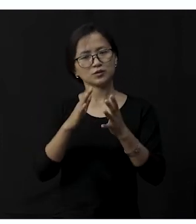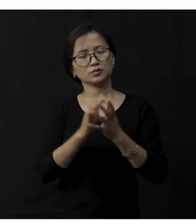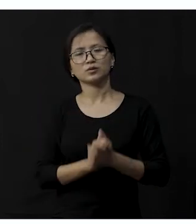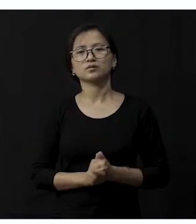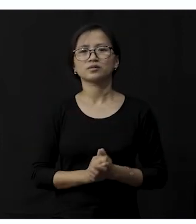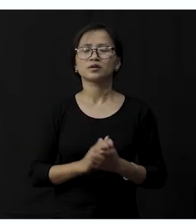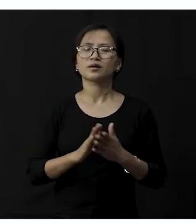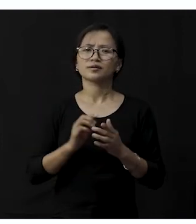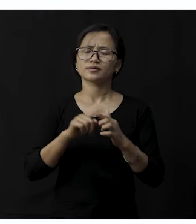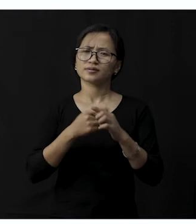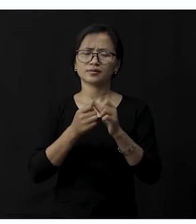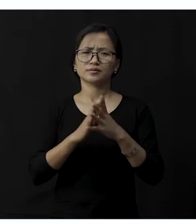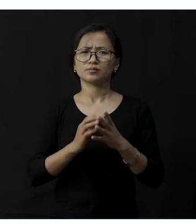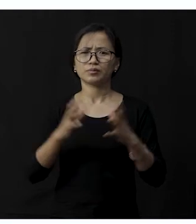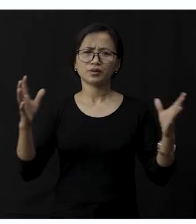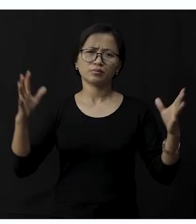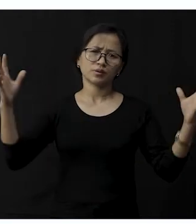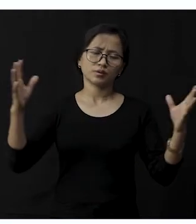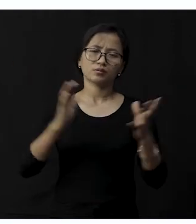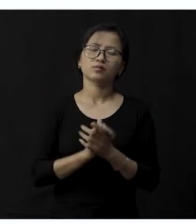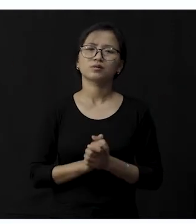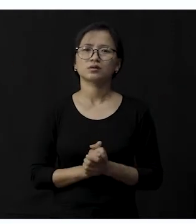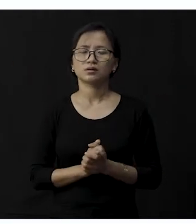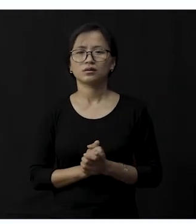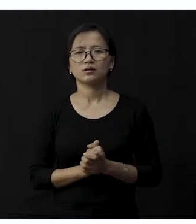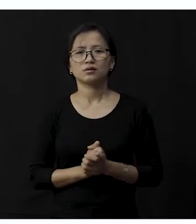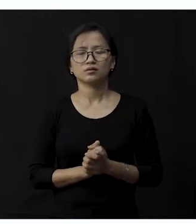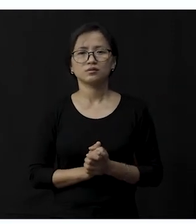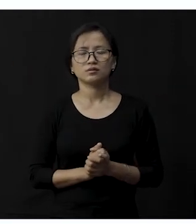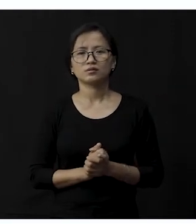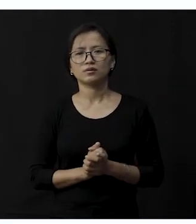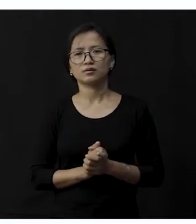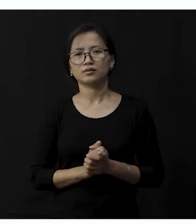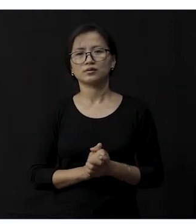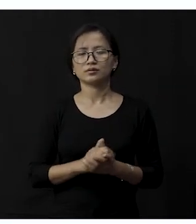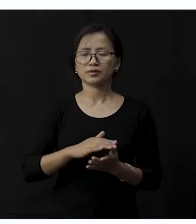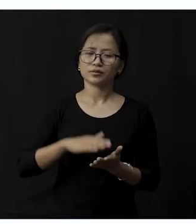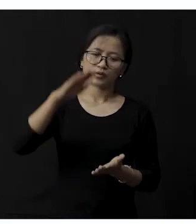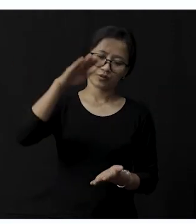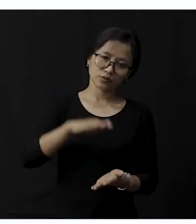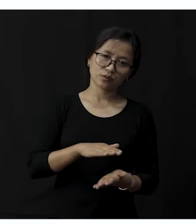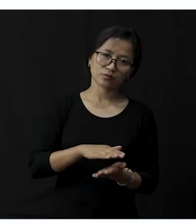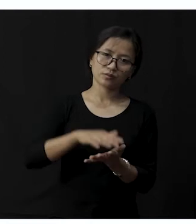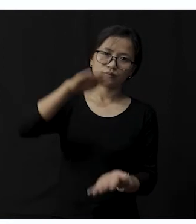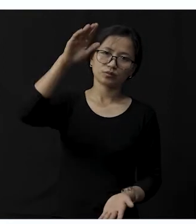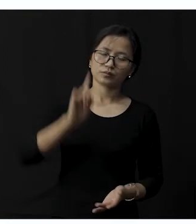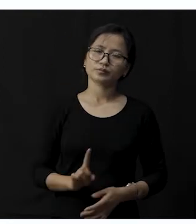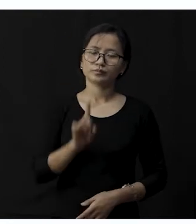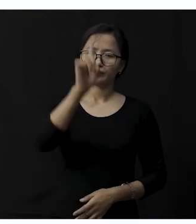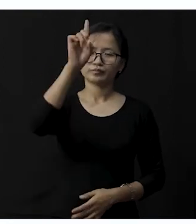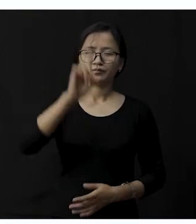gigantic. Gigantic means big and large and huge, short, tall. So all these words are known